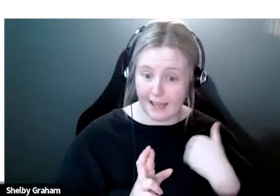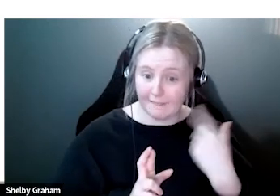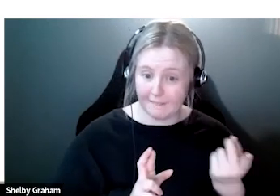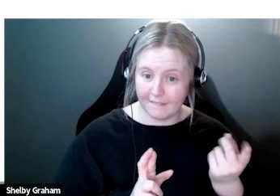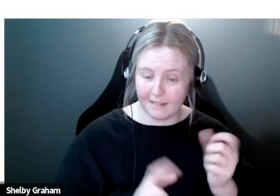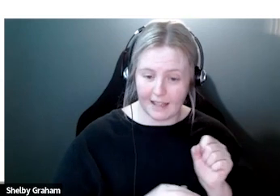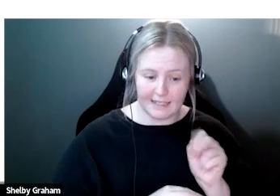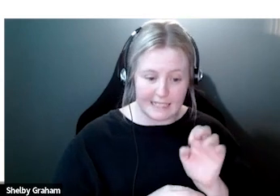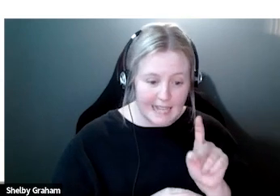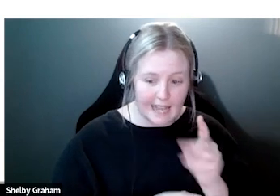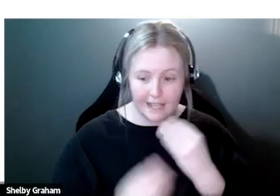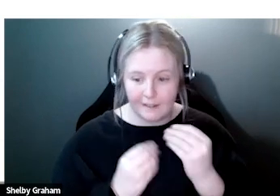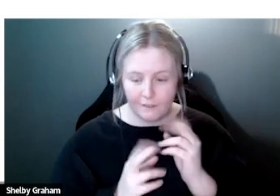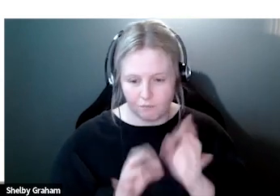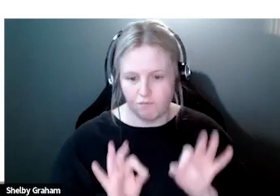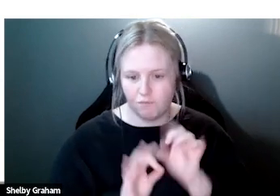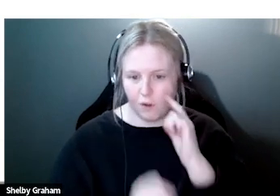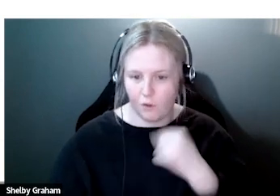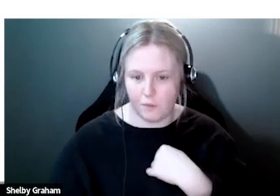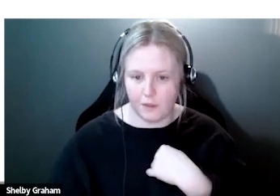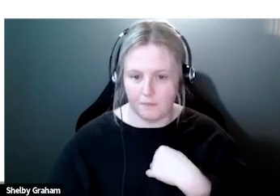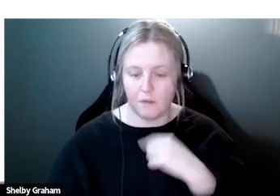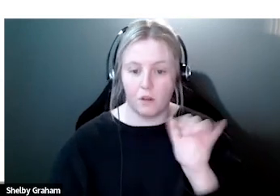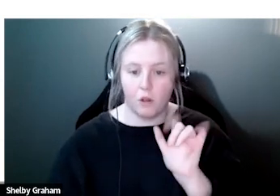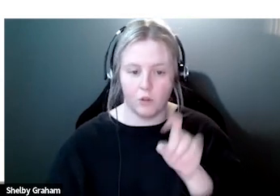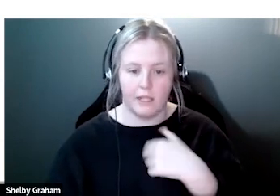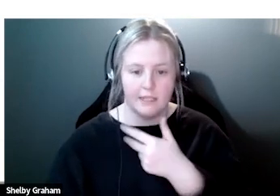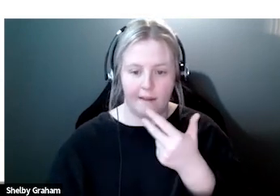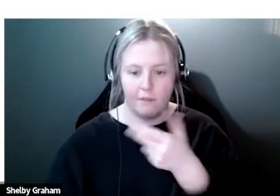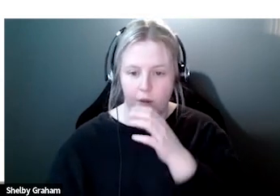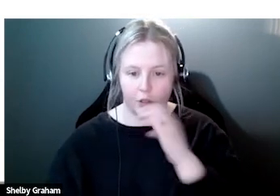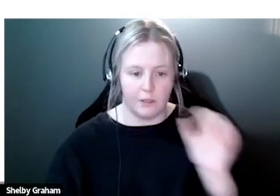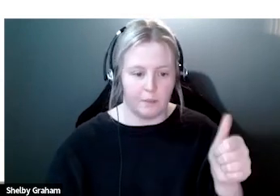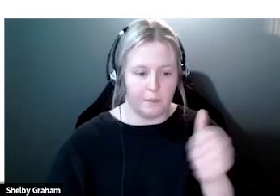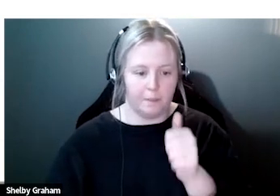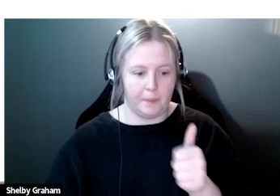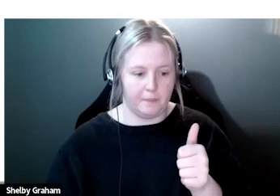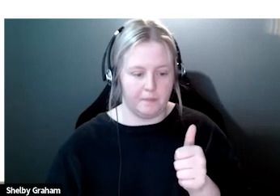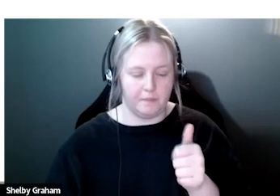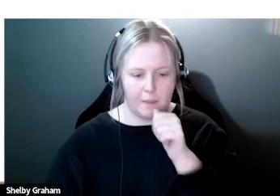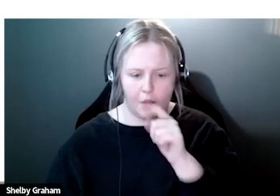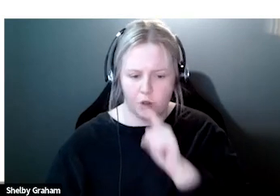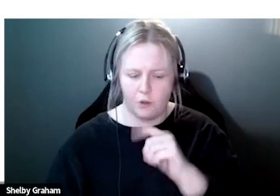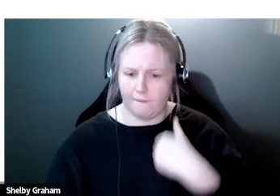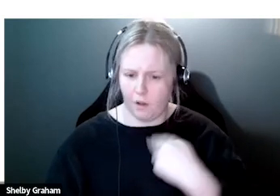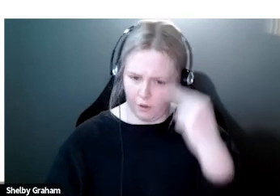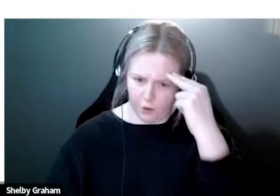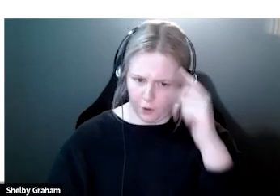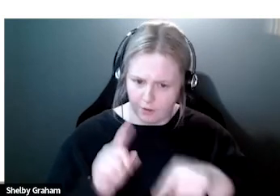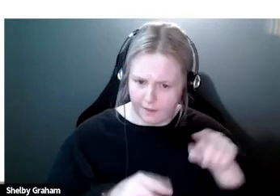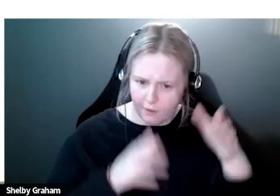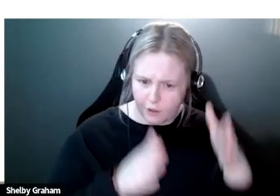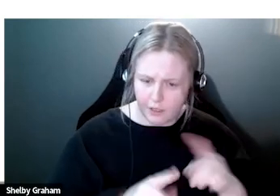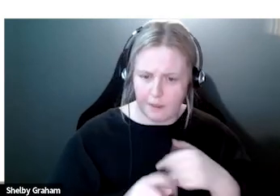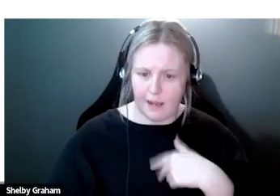snacks are just really important to me. Also, I need to have 3 drinks at all times. I'm not sure if that's a neurodivergent thing. I hear it is, but having 3 separate